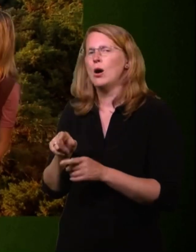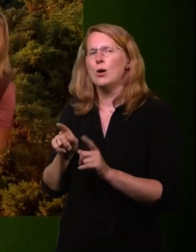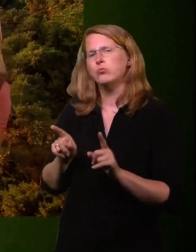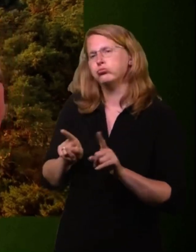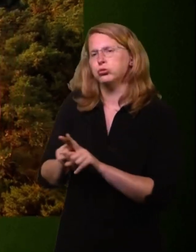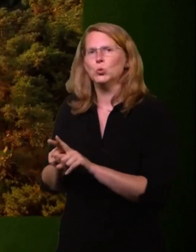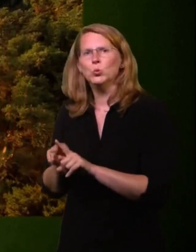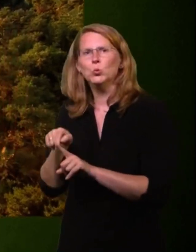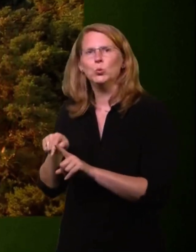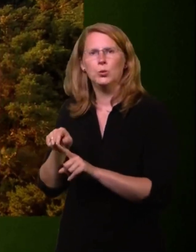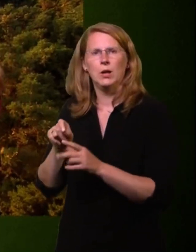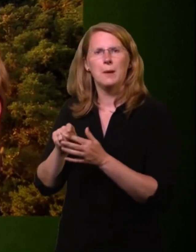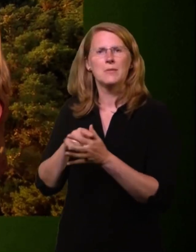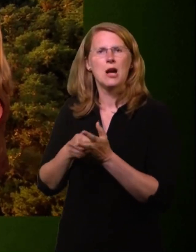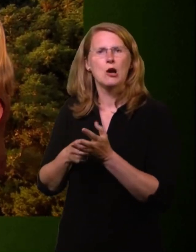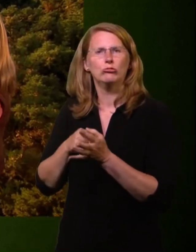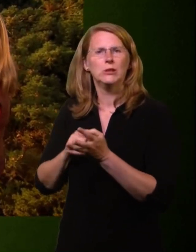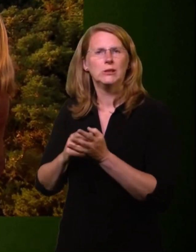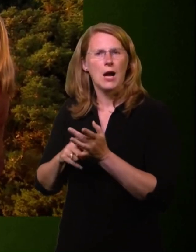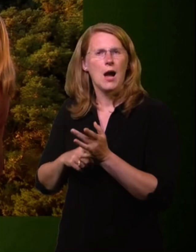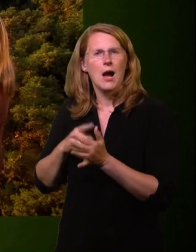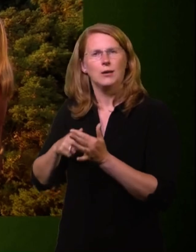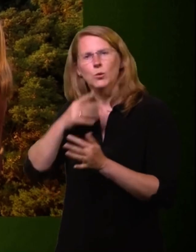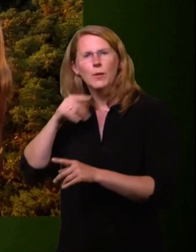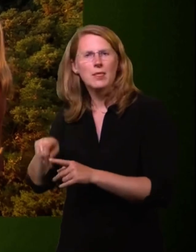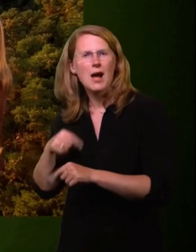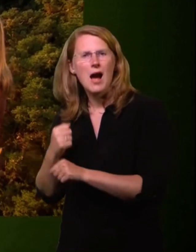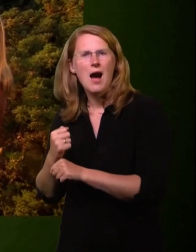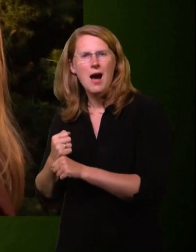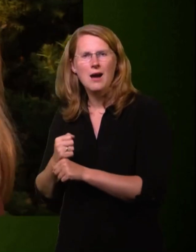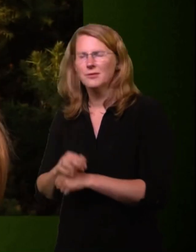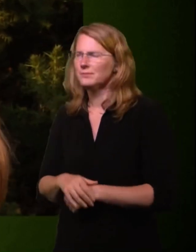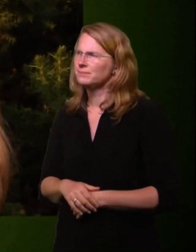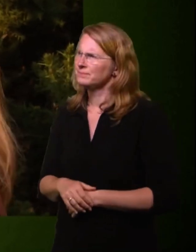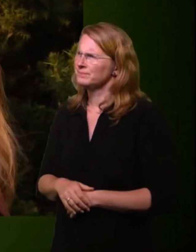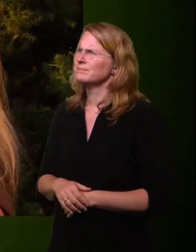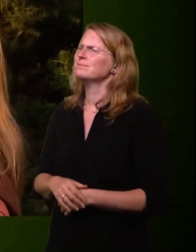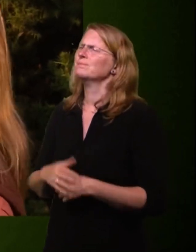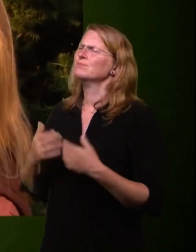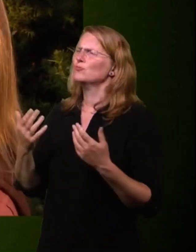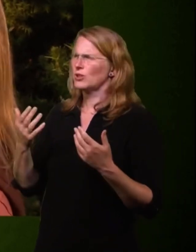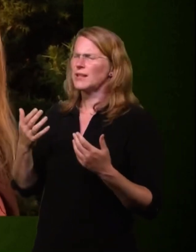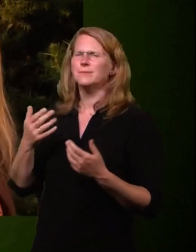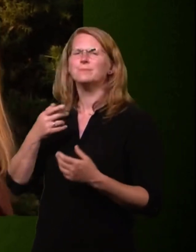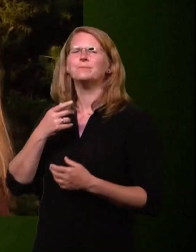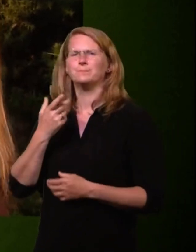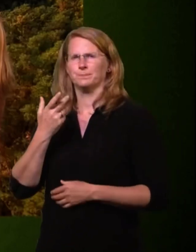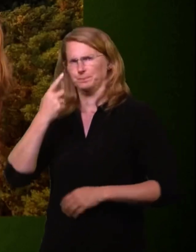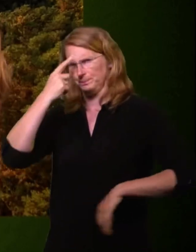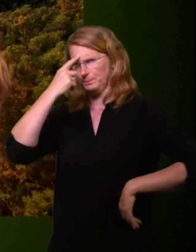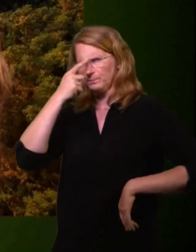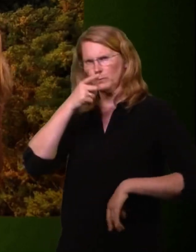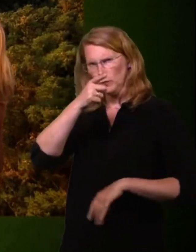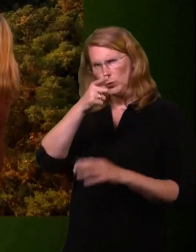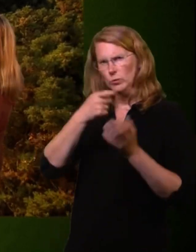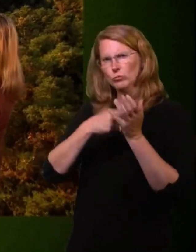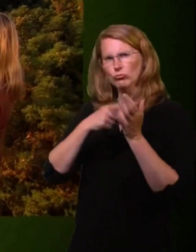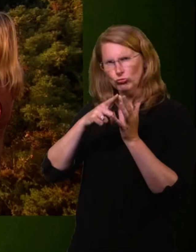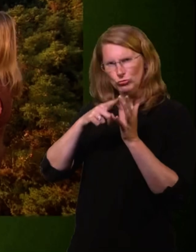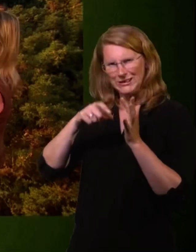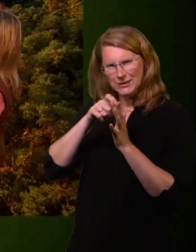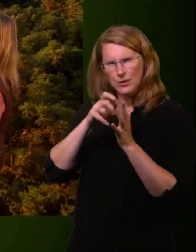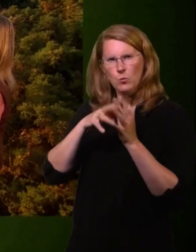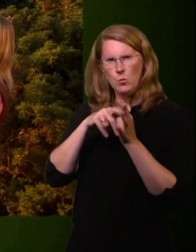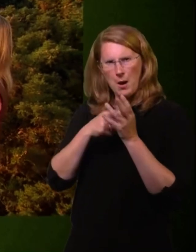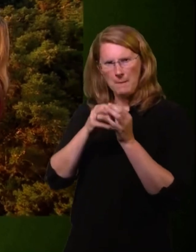summary on all of that, just to make it a bit simpler. So you're the reed warbler, I'm the cuckoo. So you do your